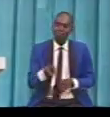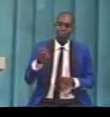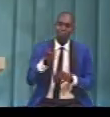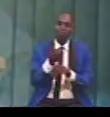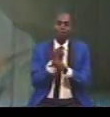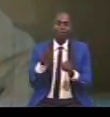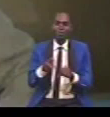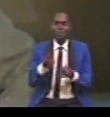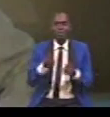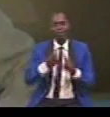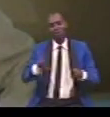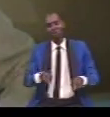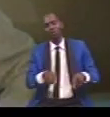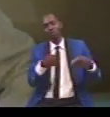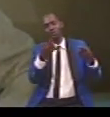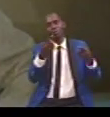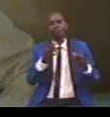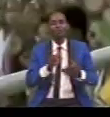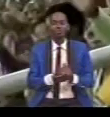go.